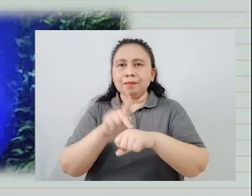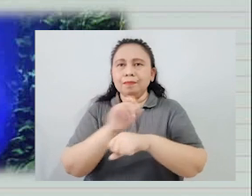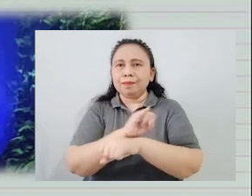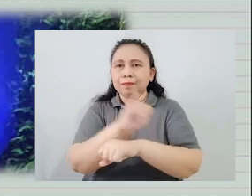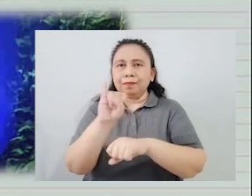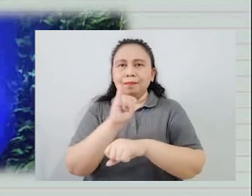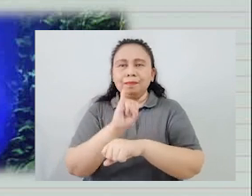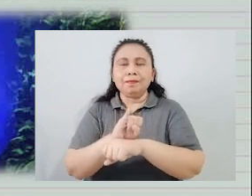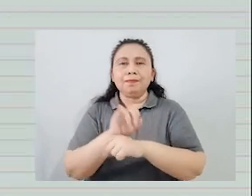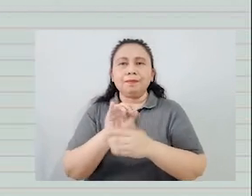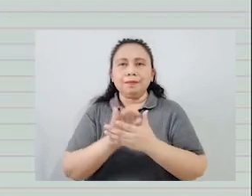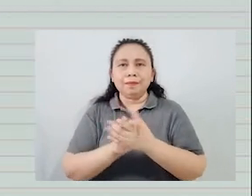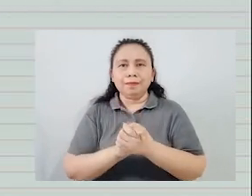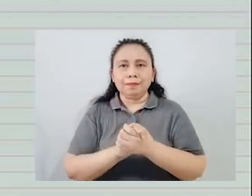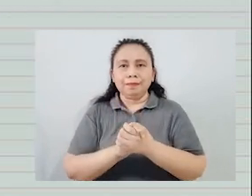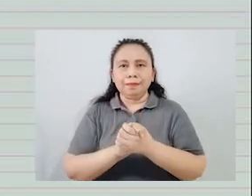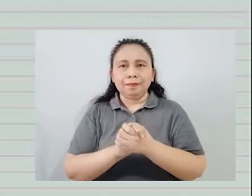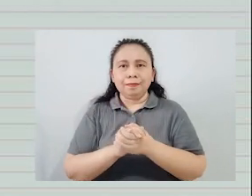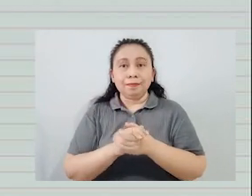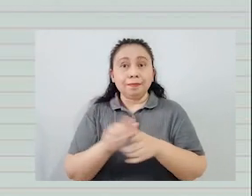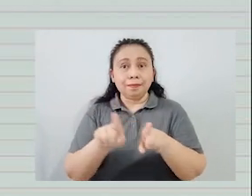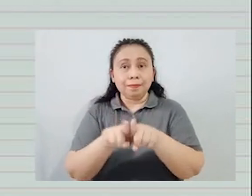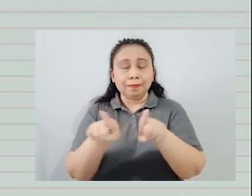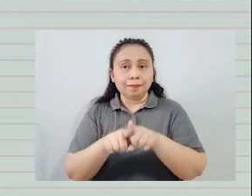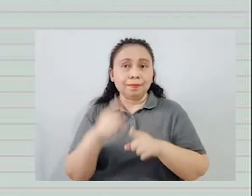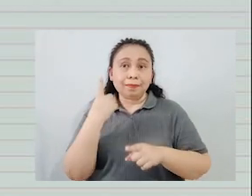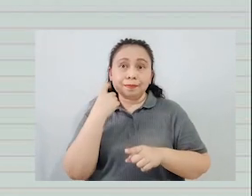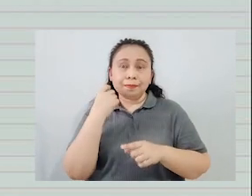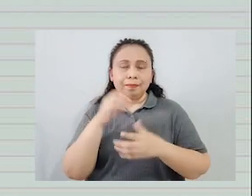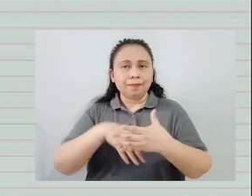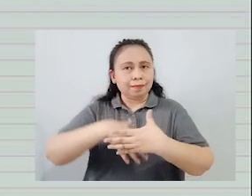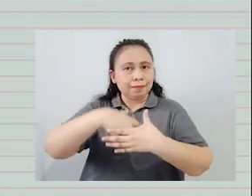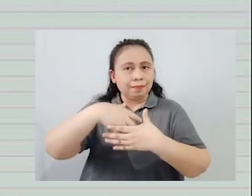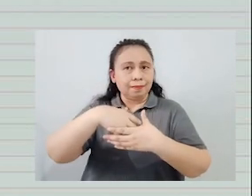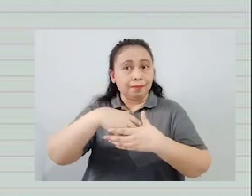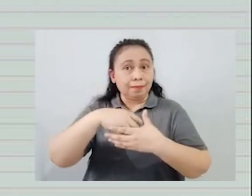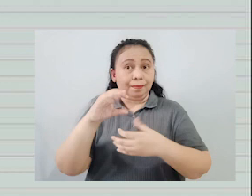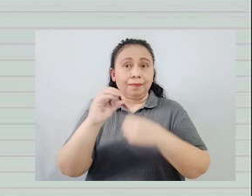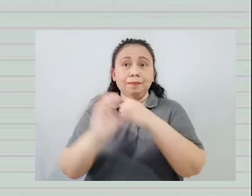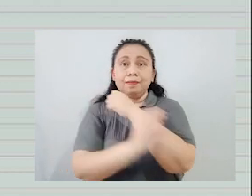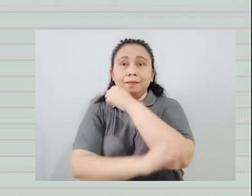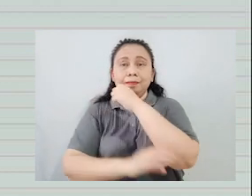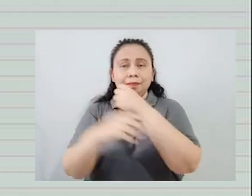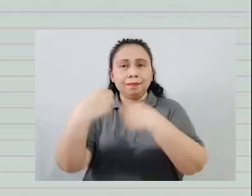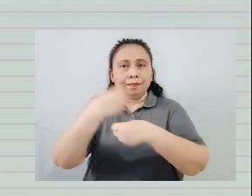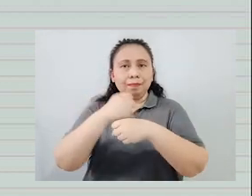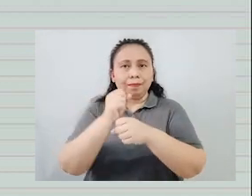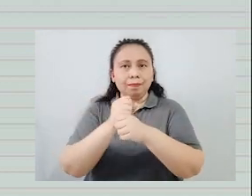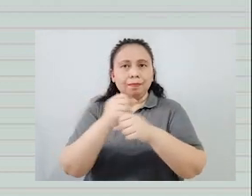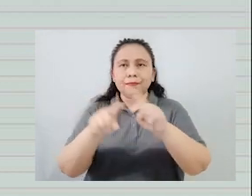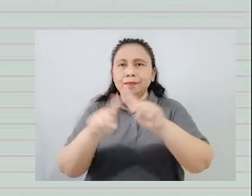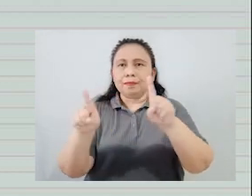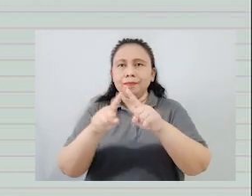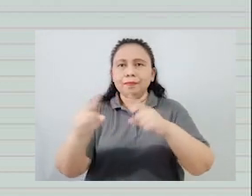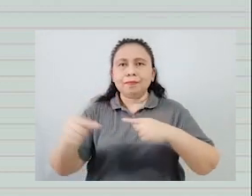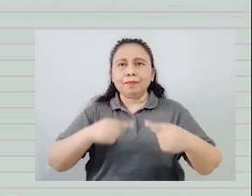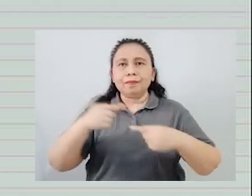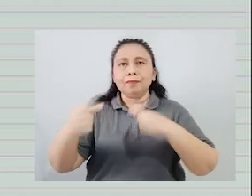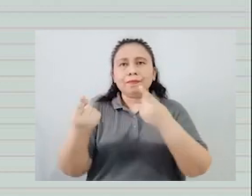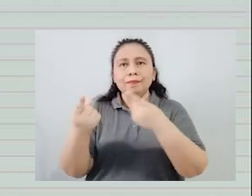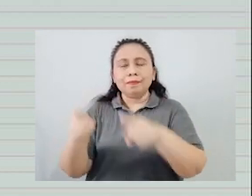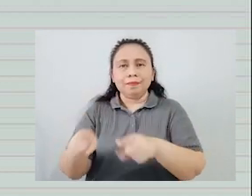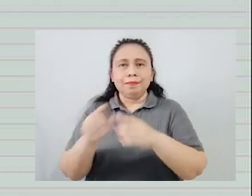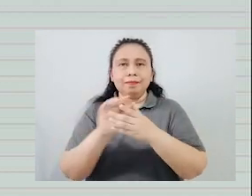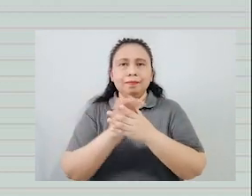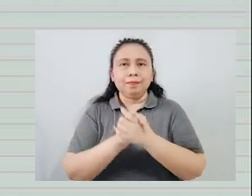Islands. As mentioned earlier, our country has been a product of various geologic